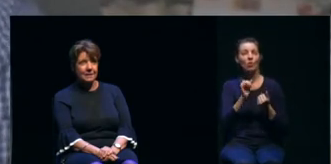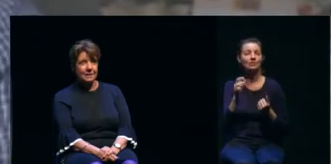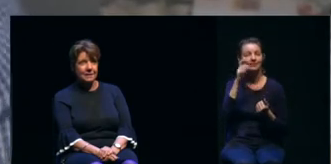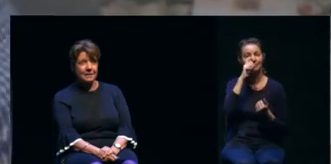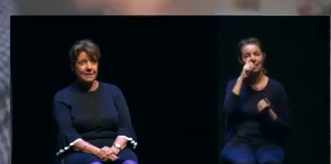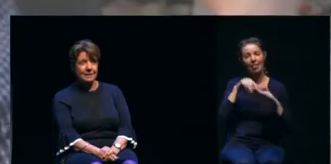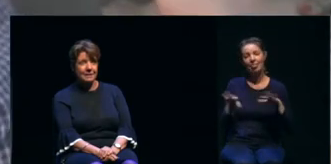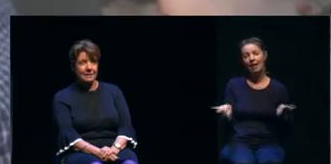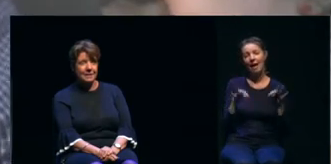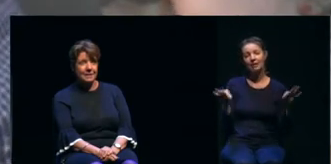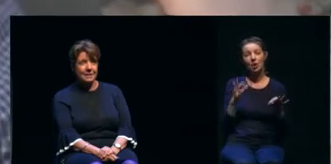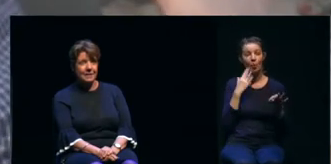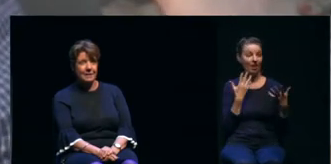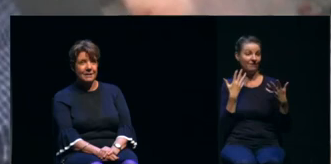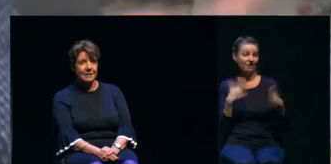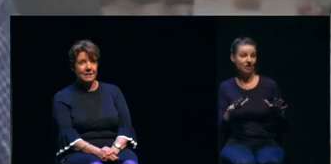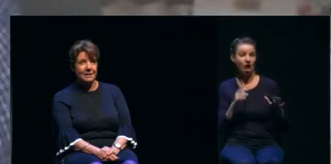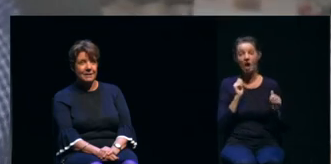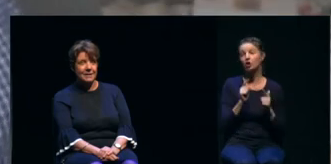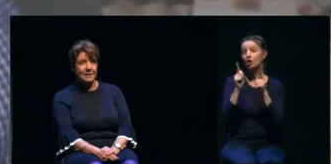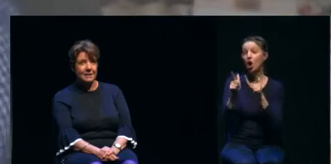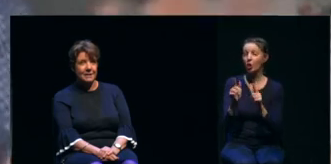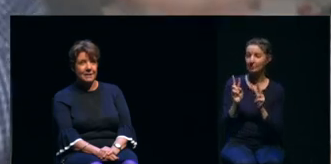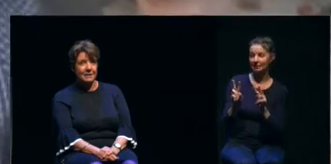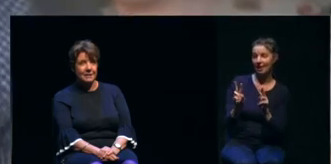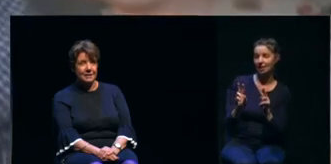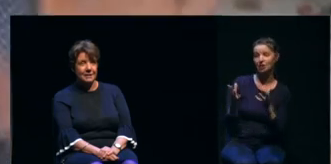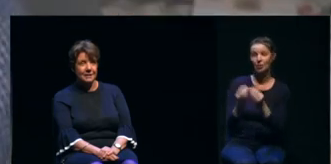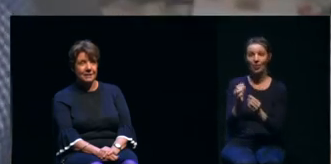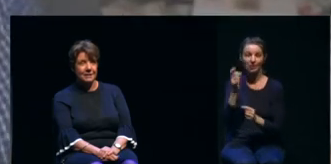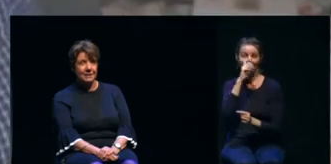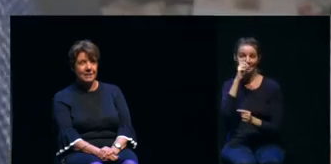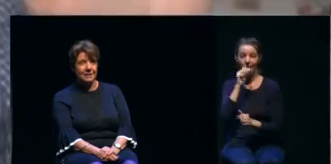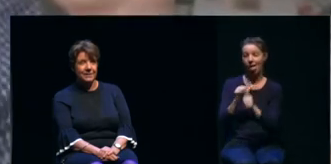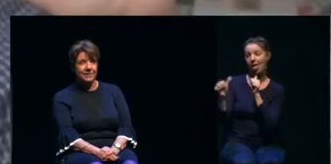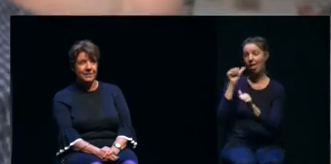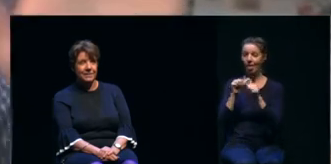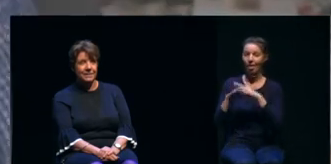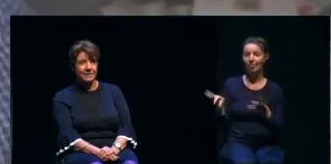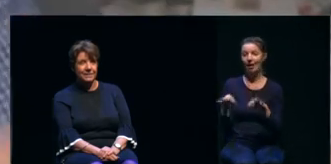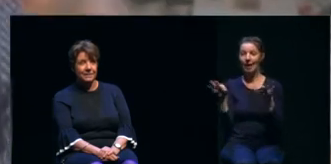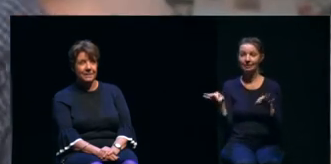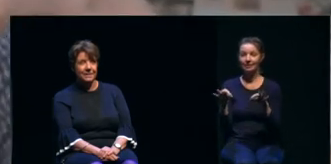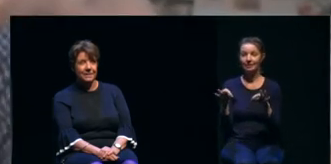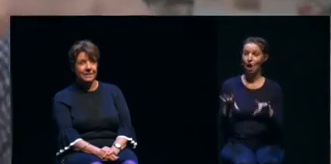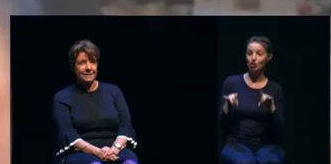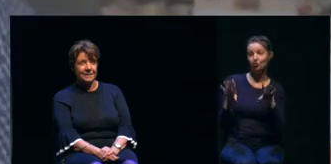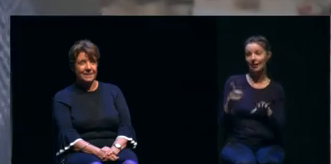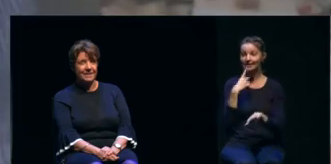once I leave here, I can go and find her drinking cider in the garden with her sister and go, hey, Australia says thank you. And she'll be